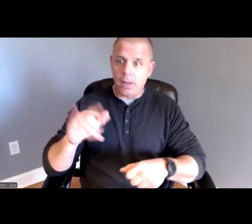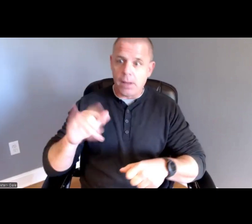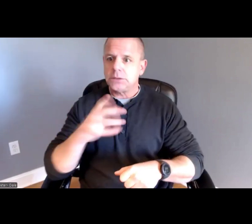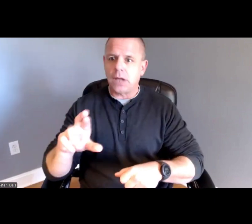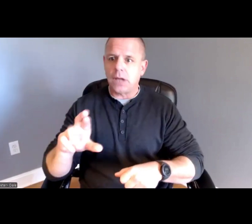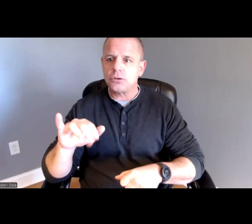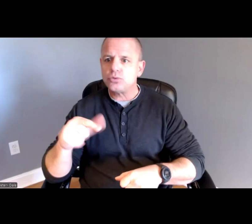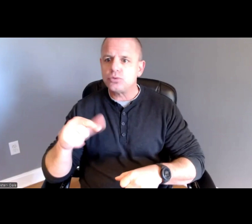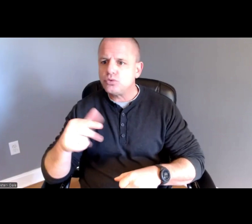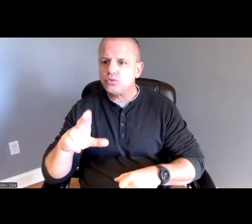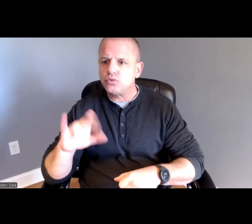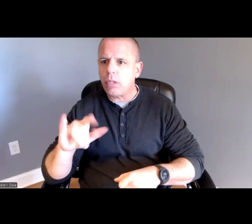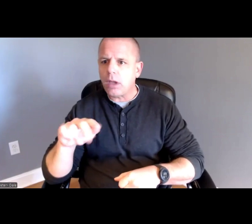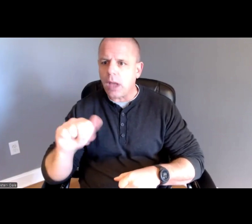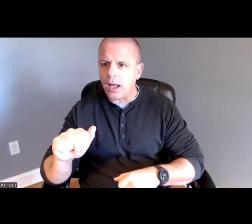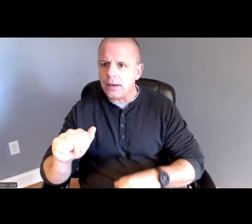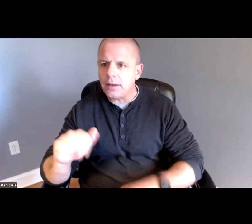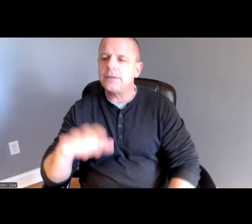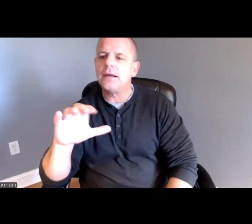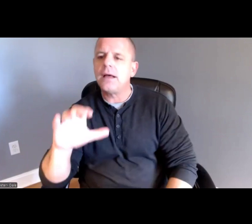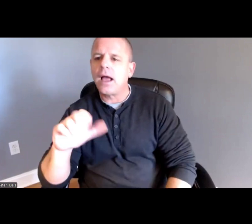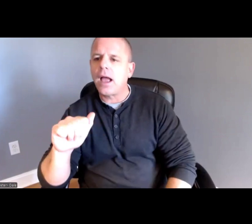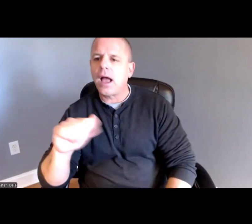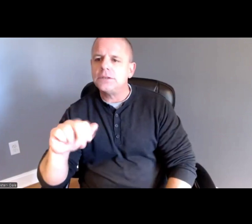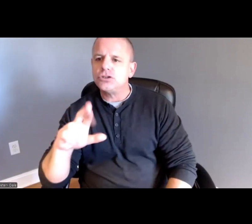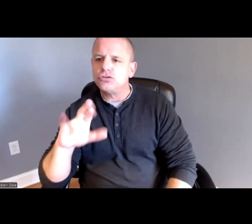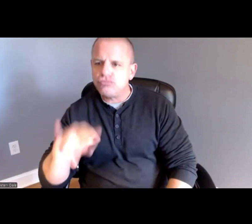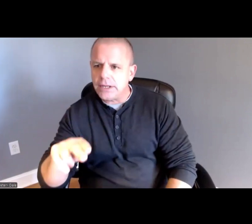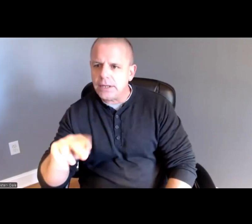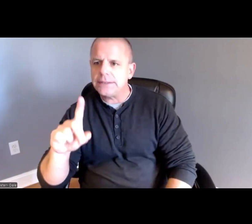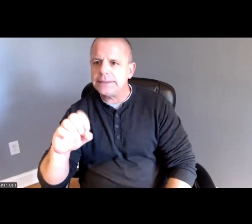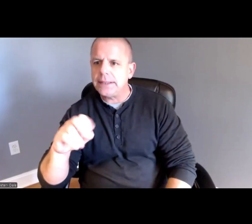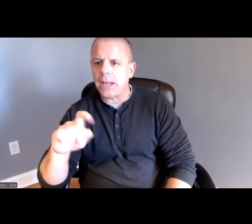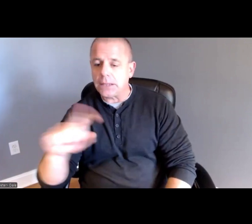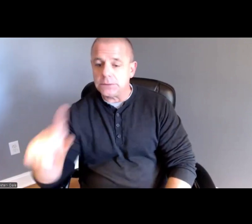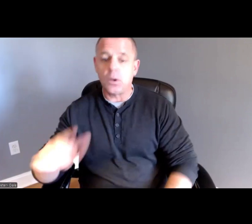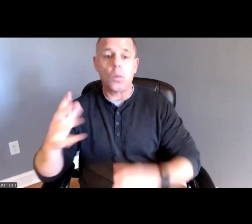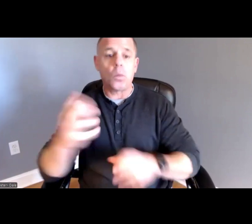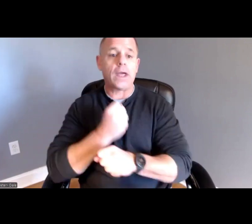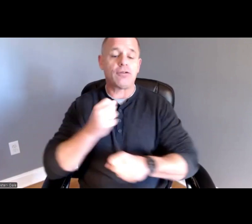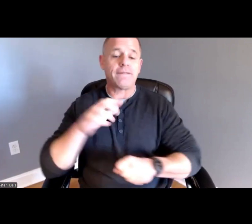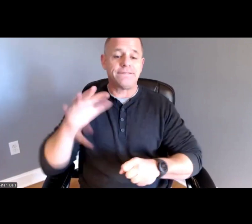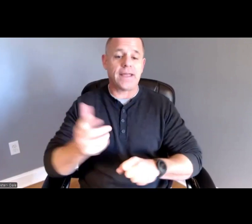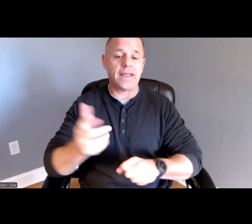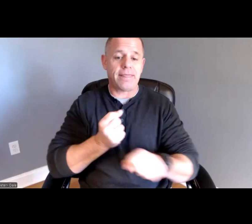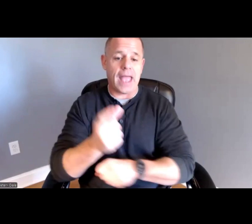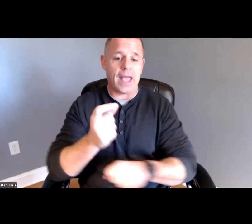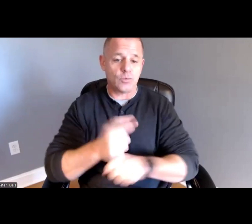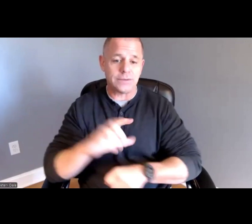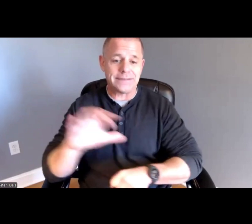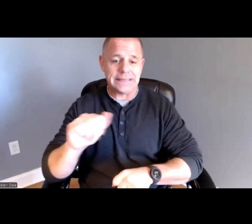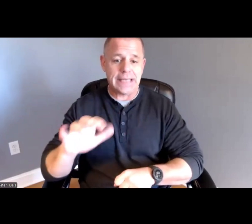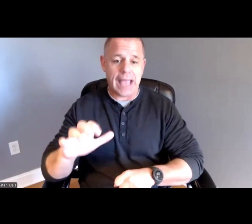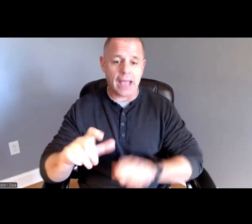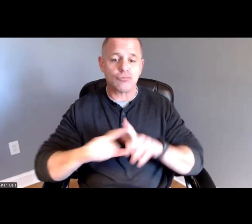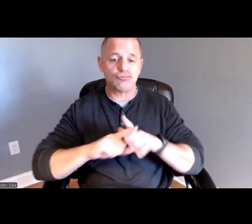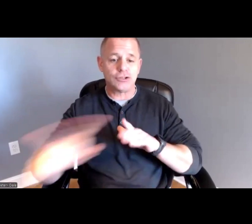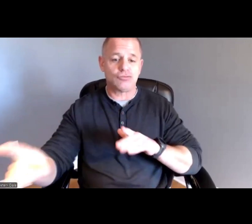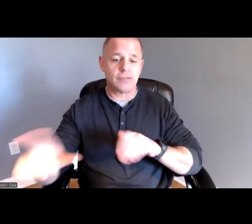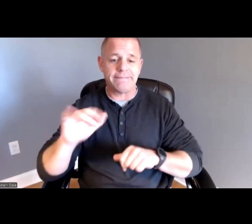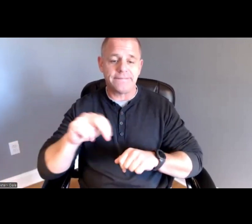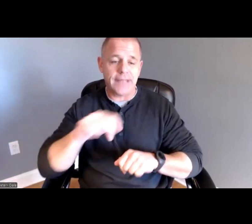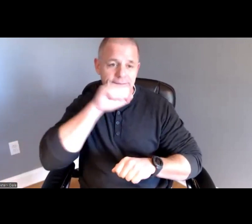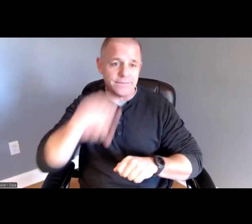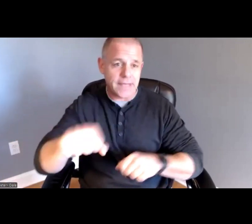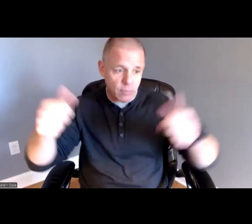Juliana Casarin de Meneses, the winner of the 5th annual CCAC Retreat fan favorite poster. So if anyone